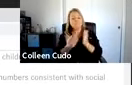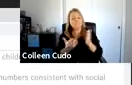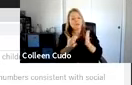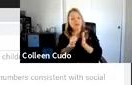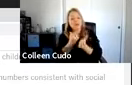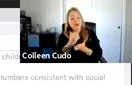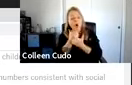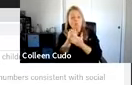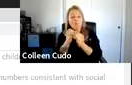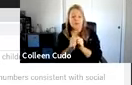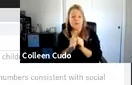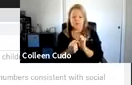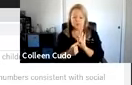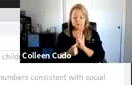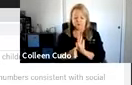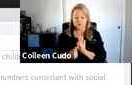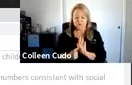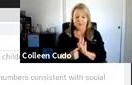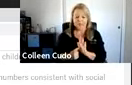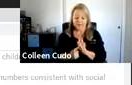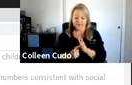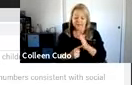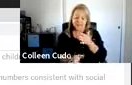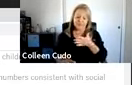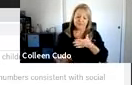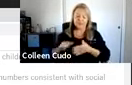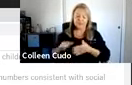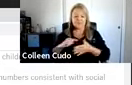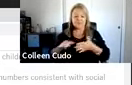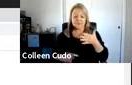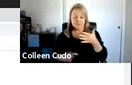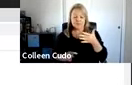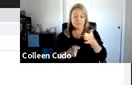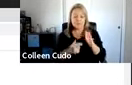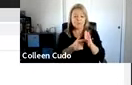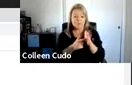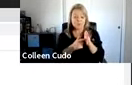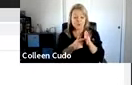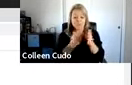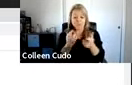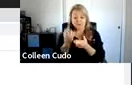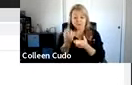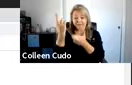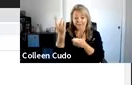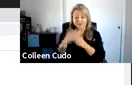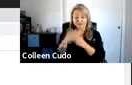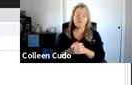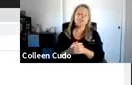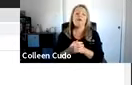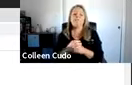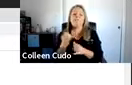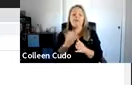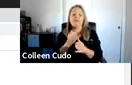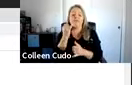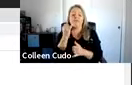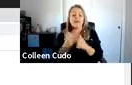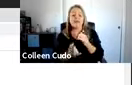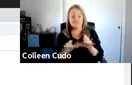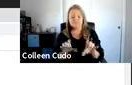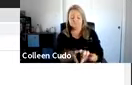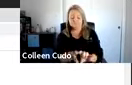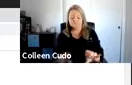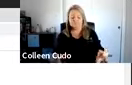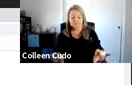with highlighting the top priority recommendations as well. And then finally at the bottom, some links for